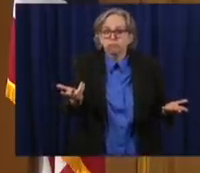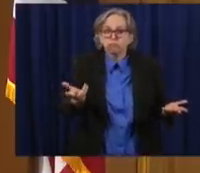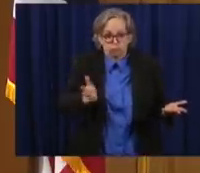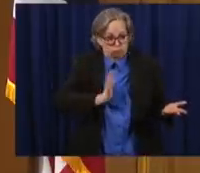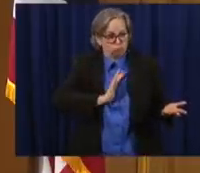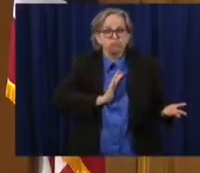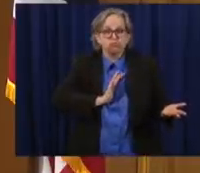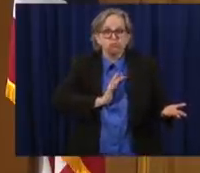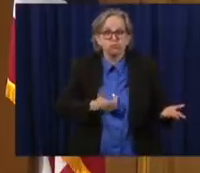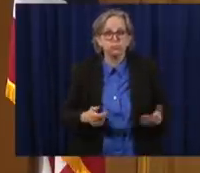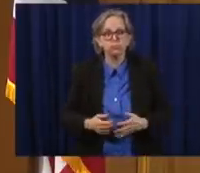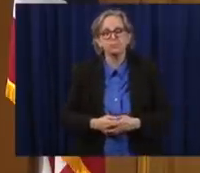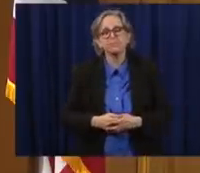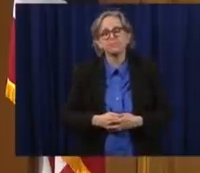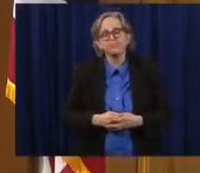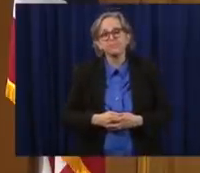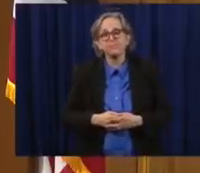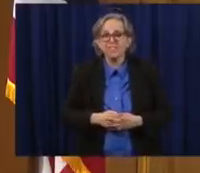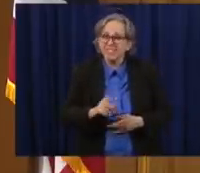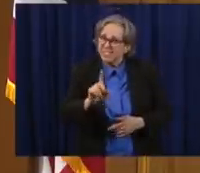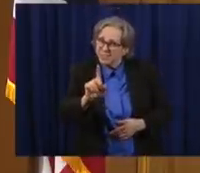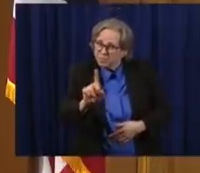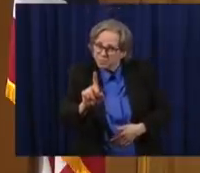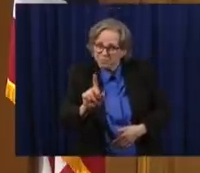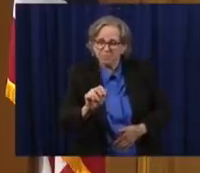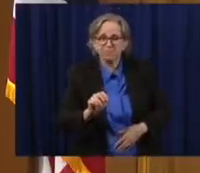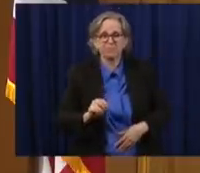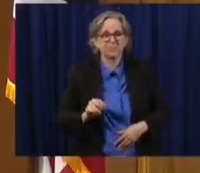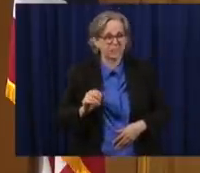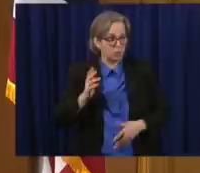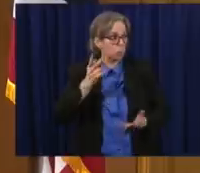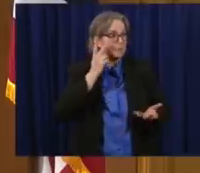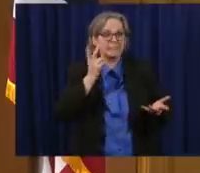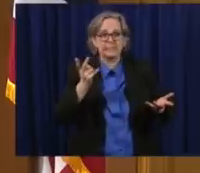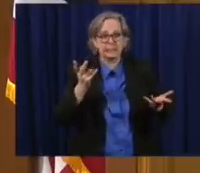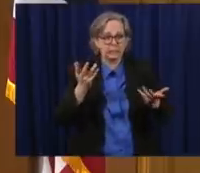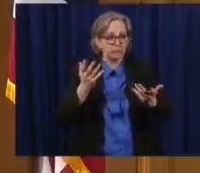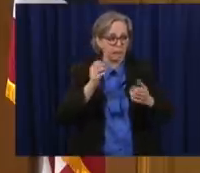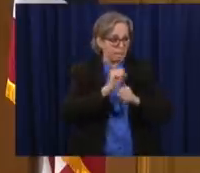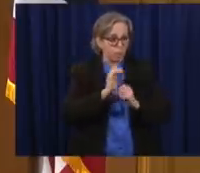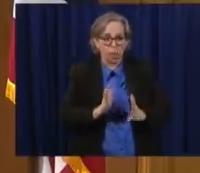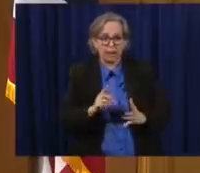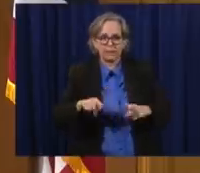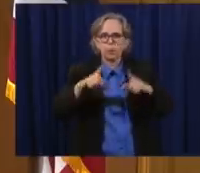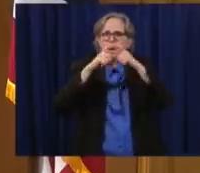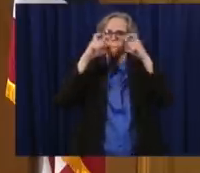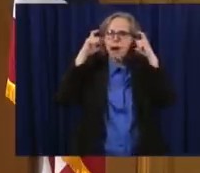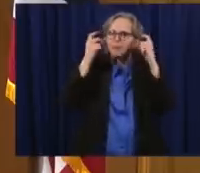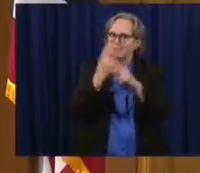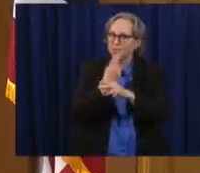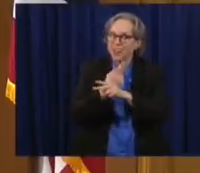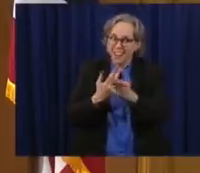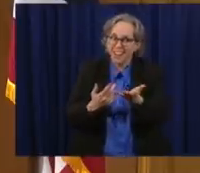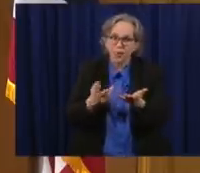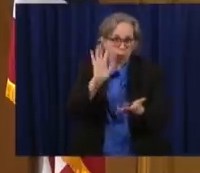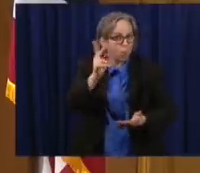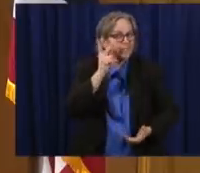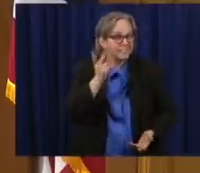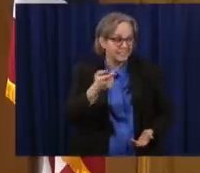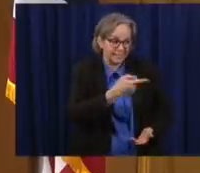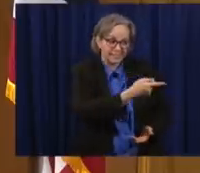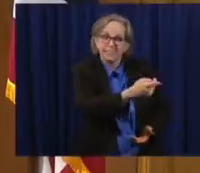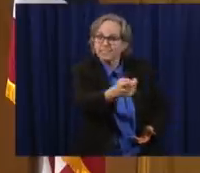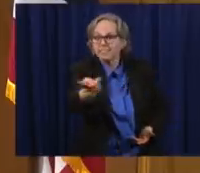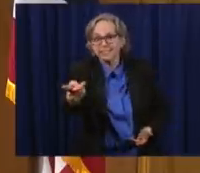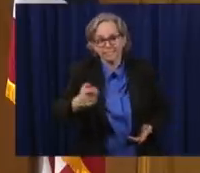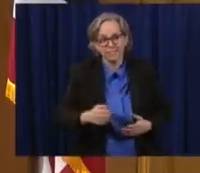I would expect to see people working there wearing a mask. I think this is going to become